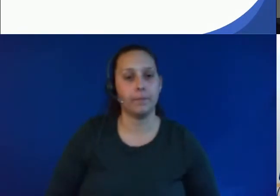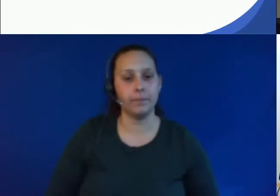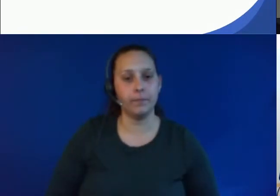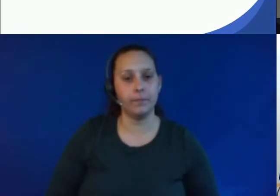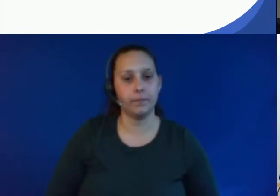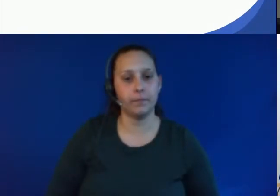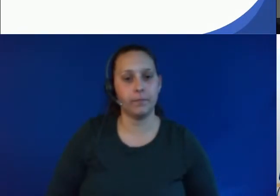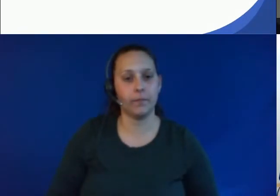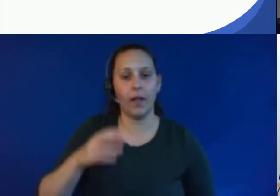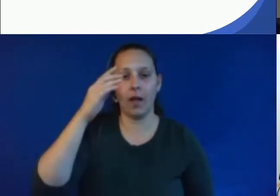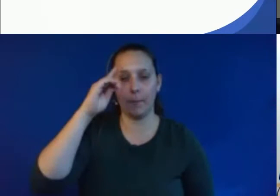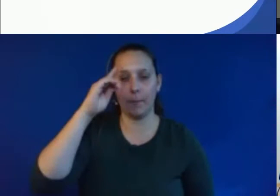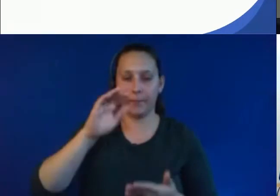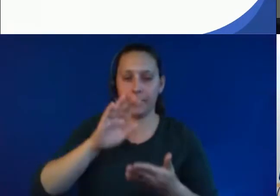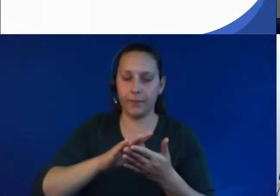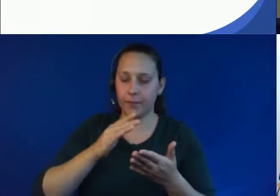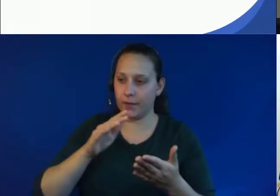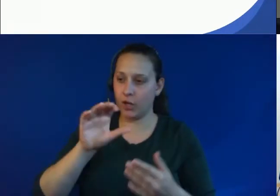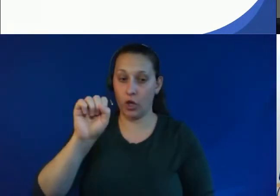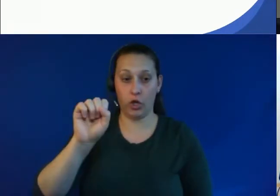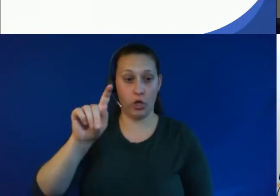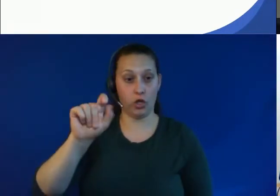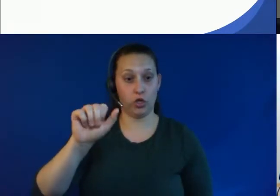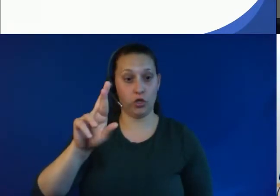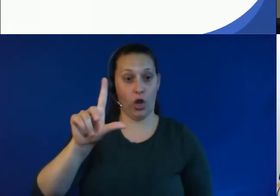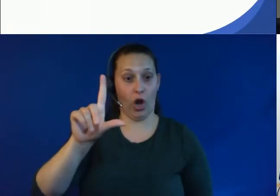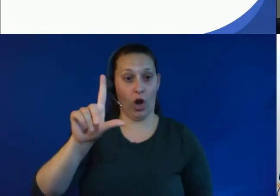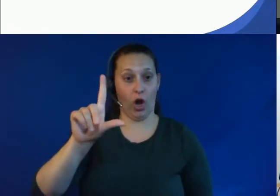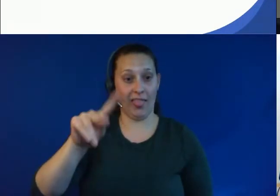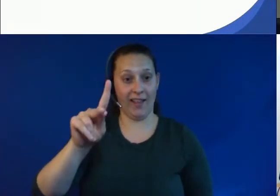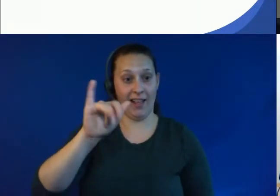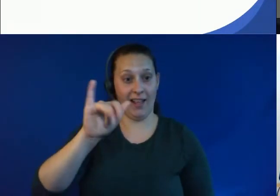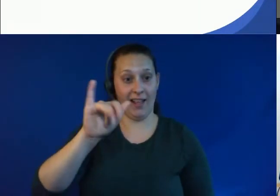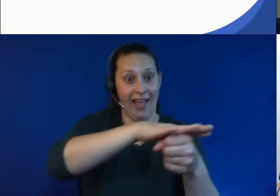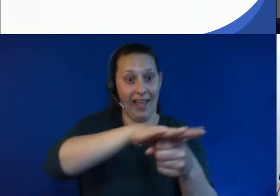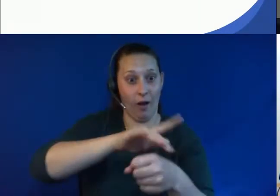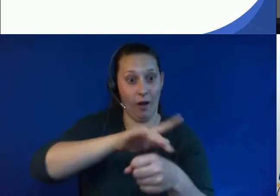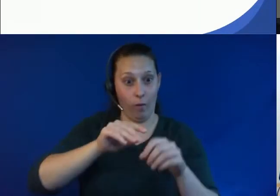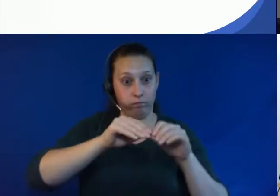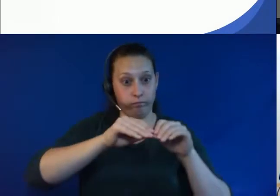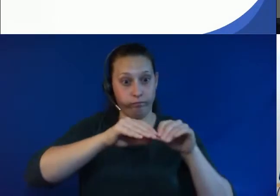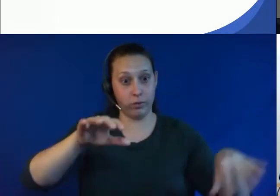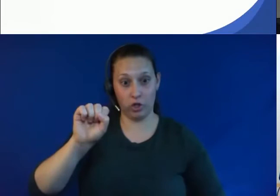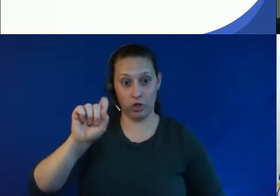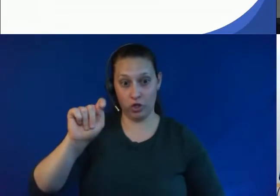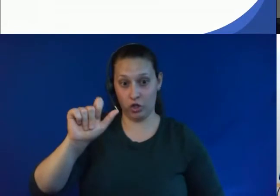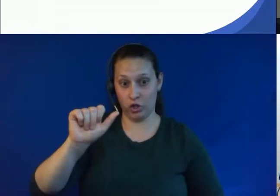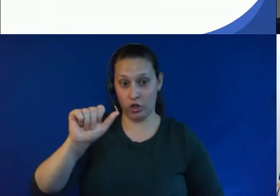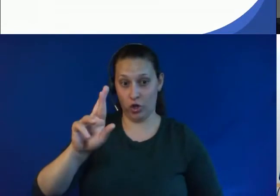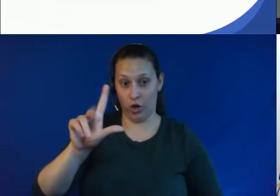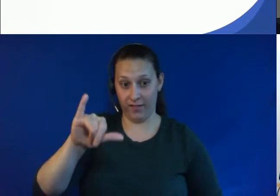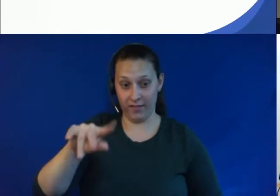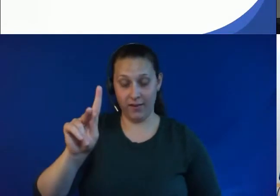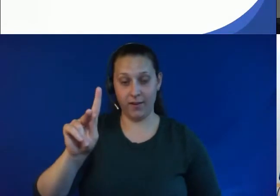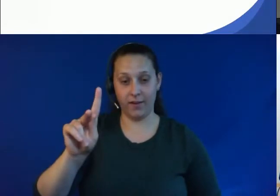Starlink has started to be promoted into. So this is, and with Starlink, you'll have like